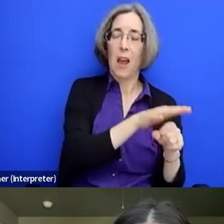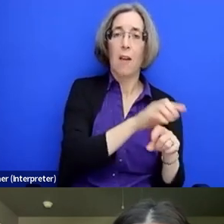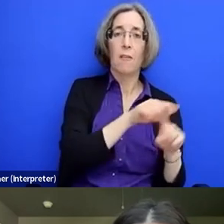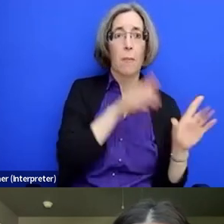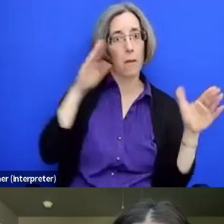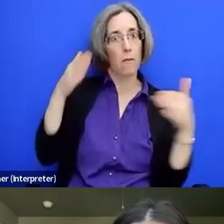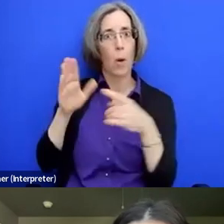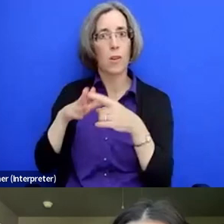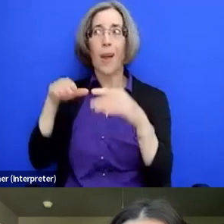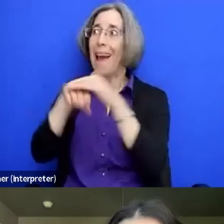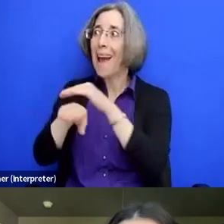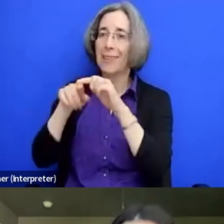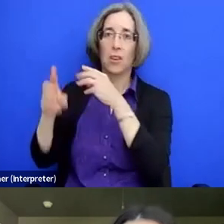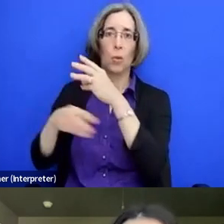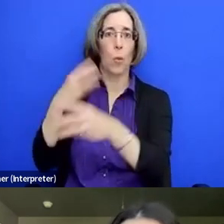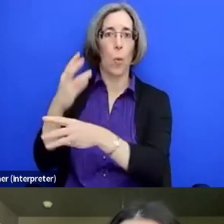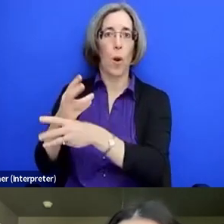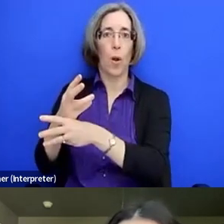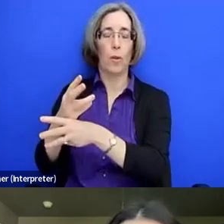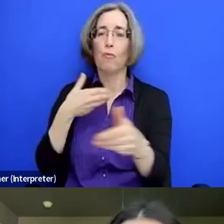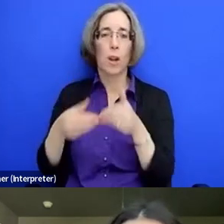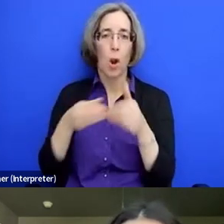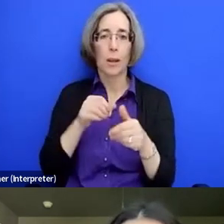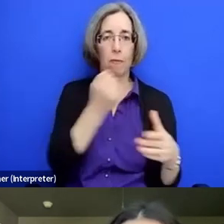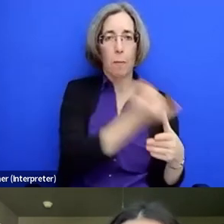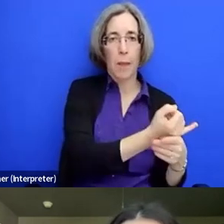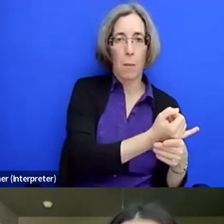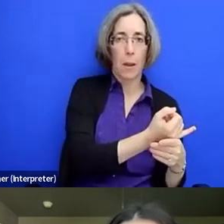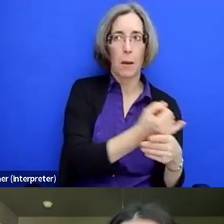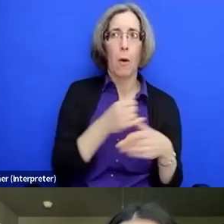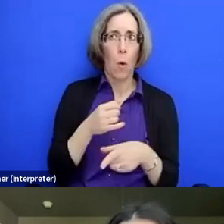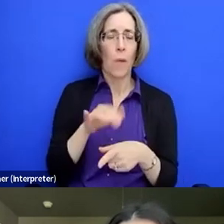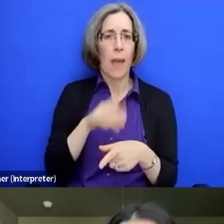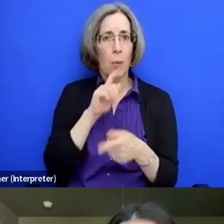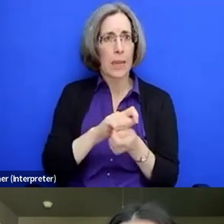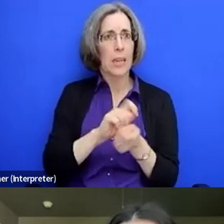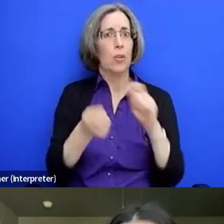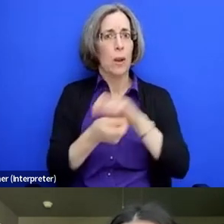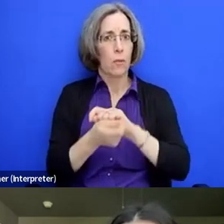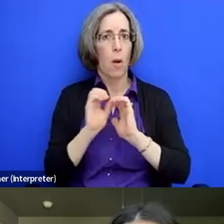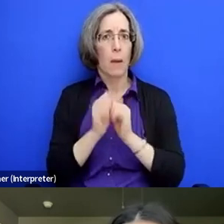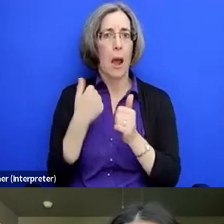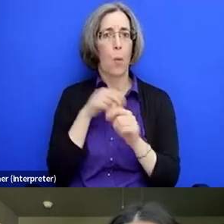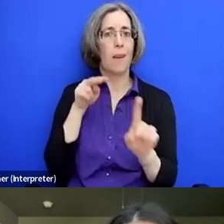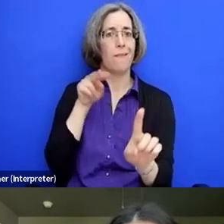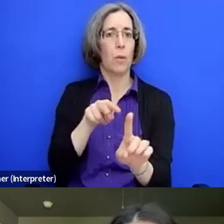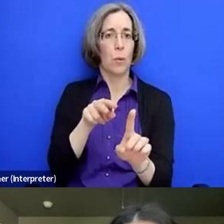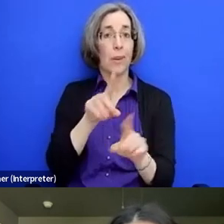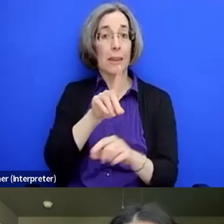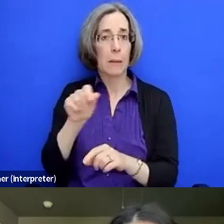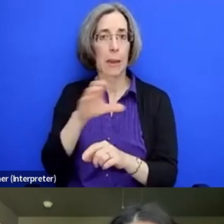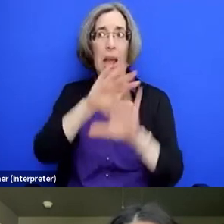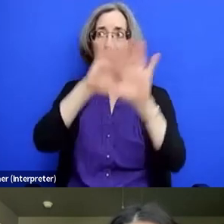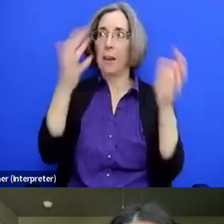know, fundamentally transformative in the way we think about disability and about the world, and especially the built